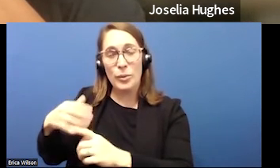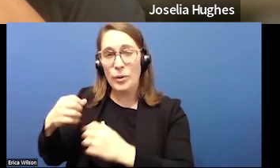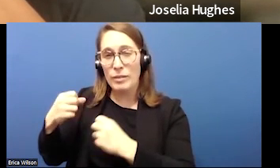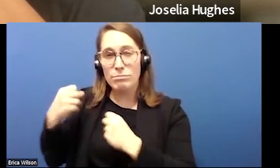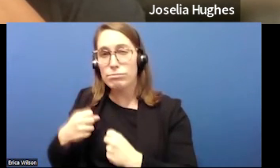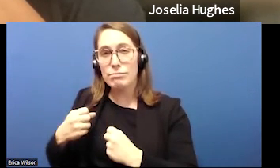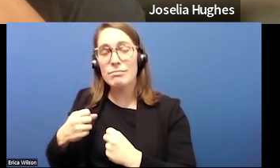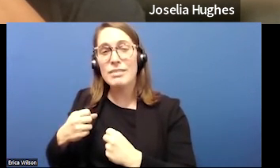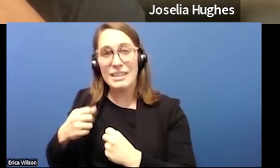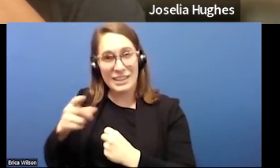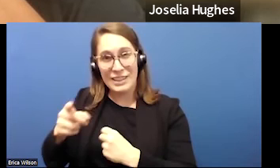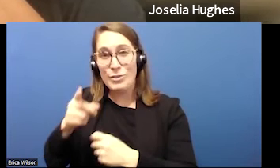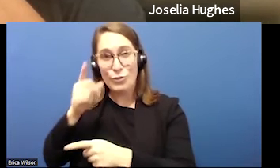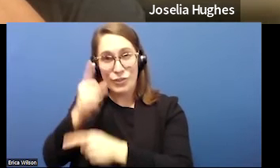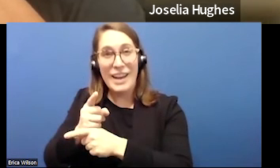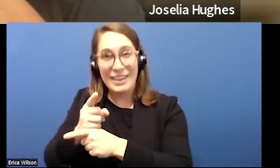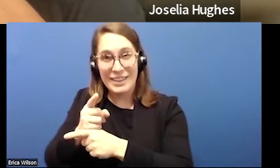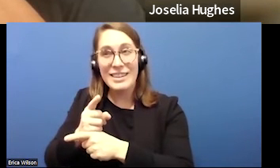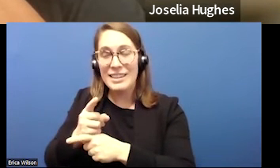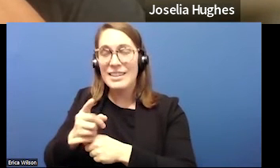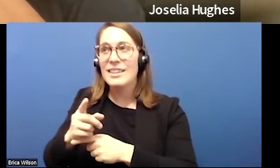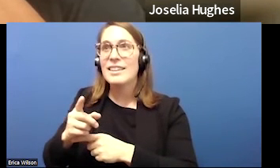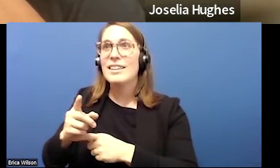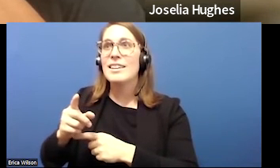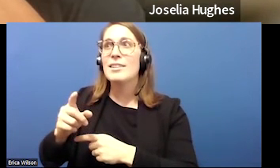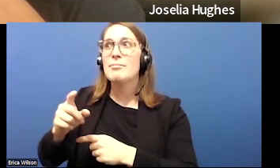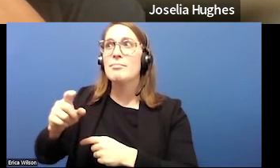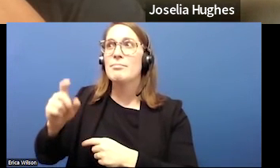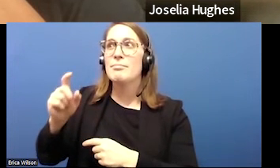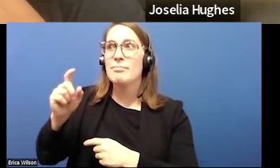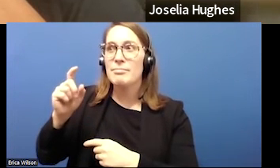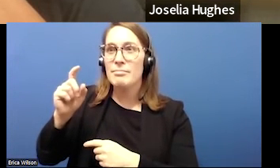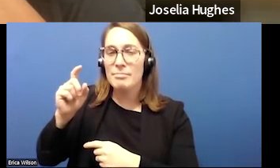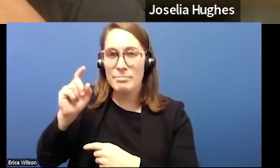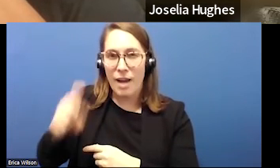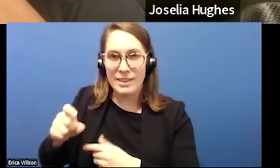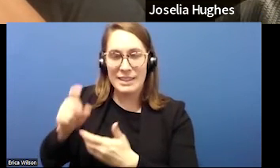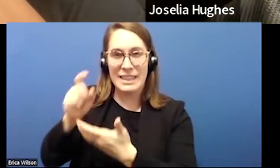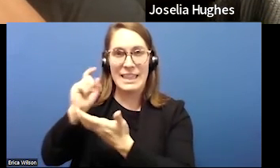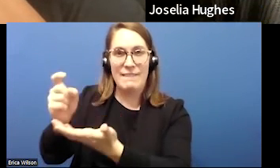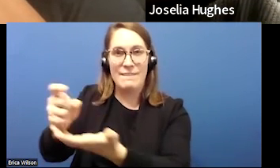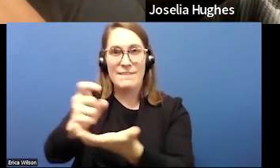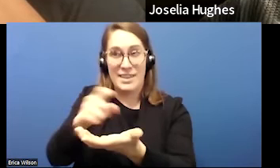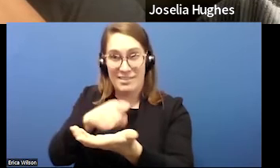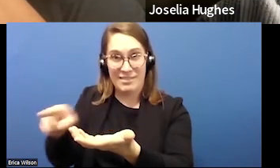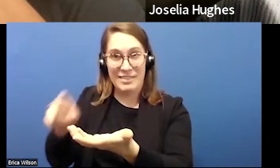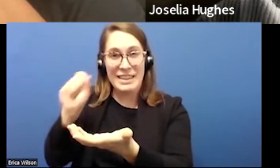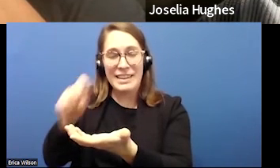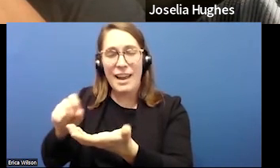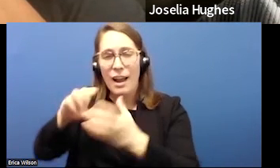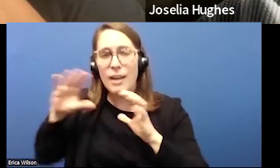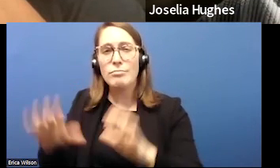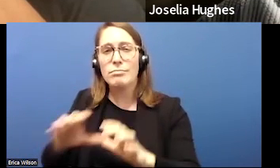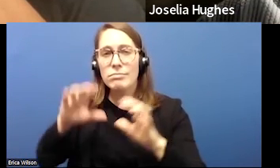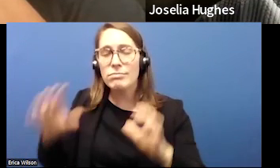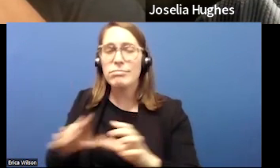it's a radical conceit. And you're correct that like it does need to be in the hands of those who can